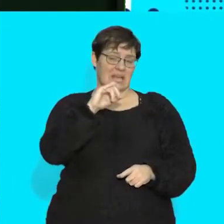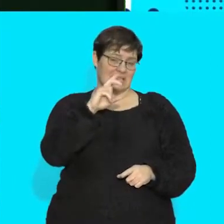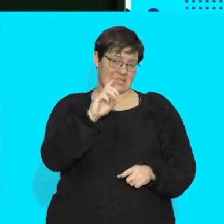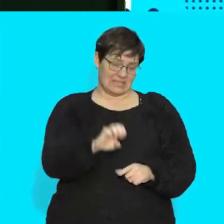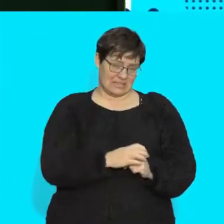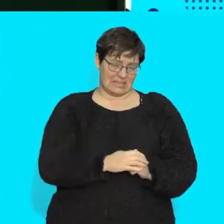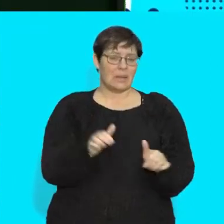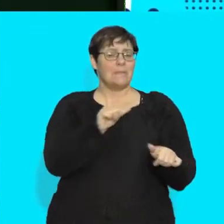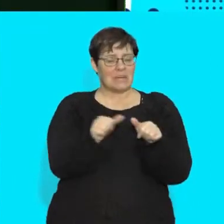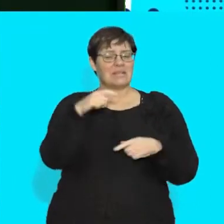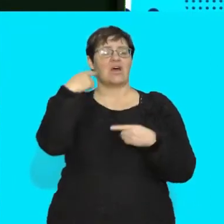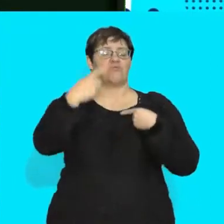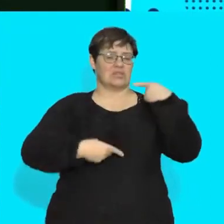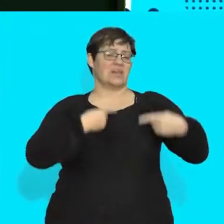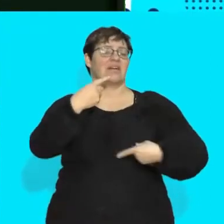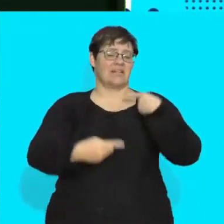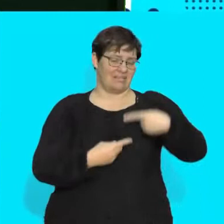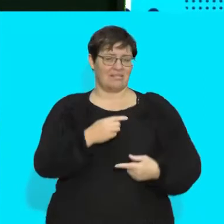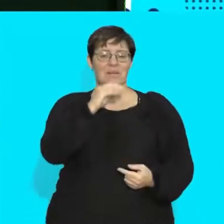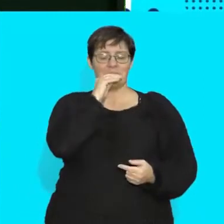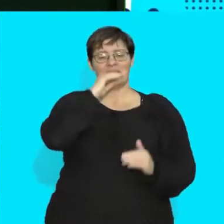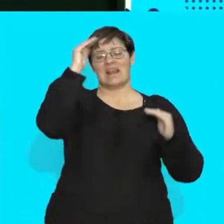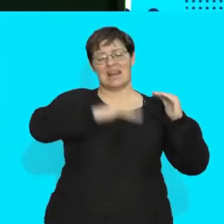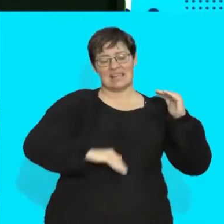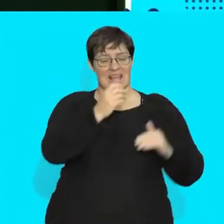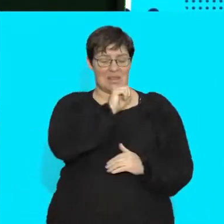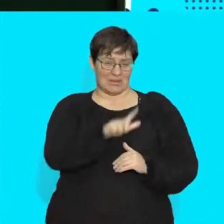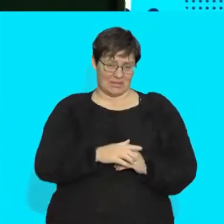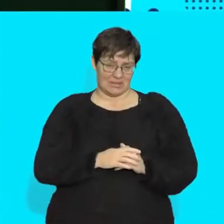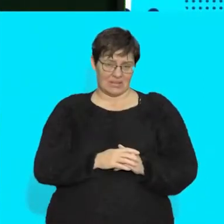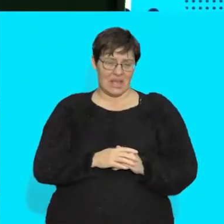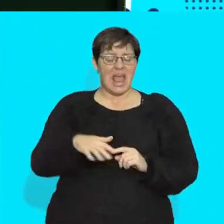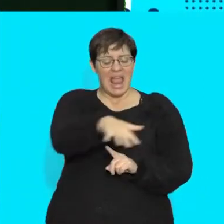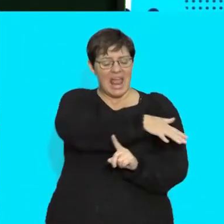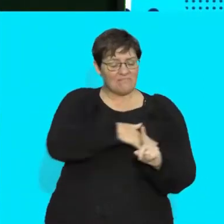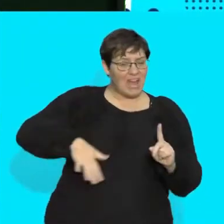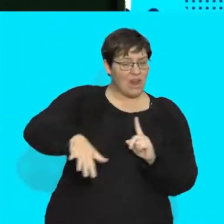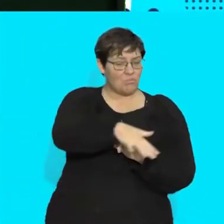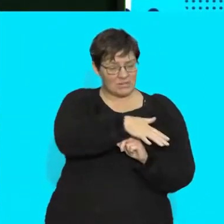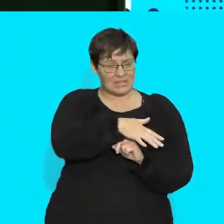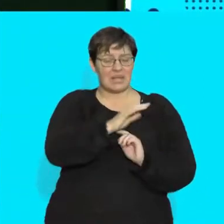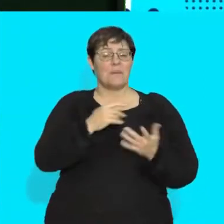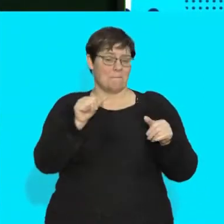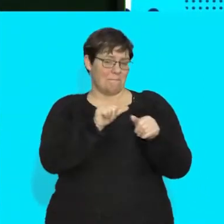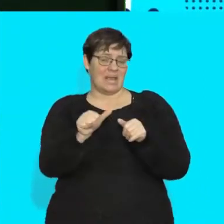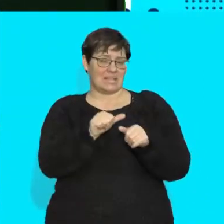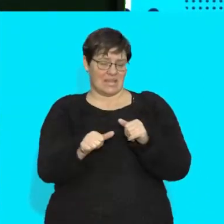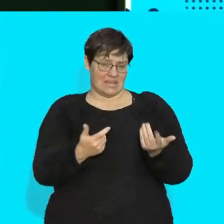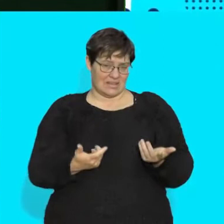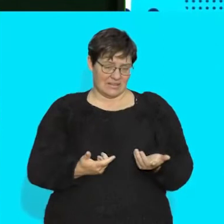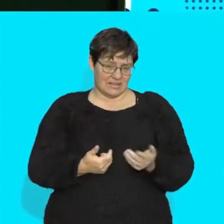bauxite. Much preferable to recycle. You can use less aluminium. It's less environmentally